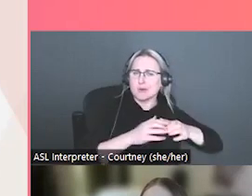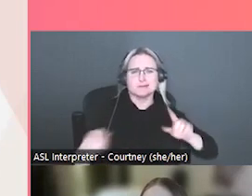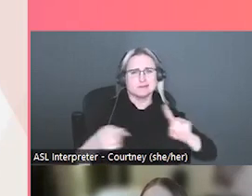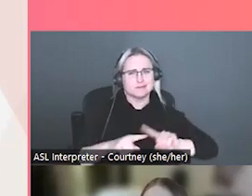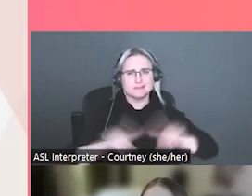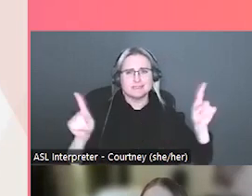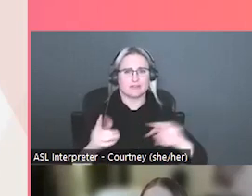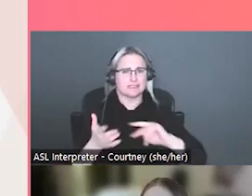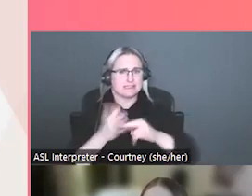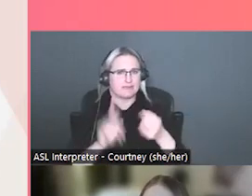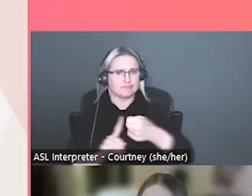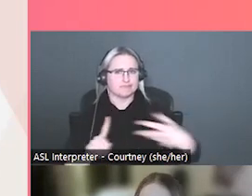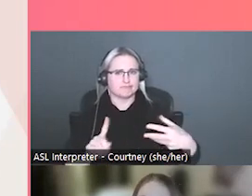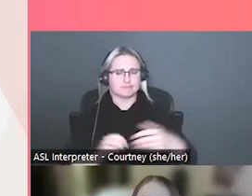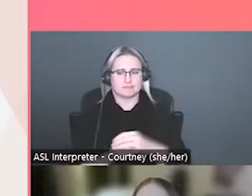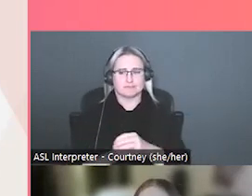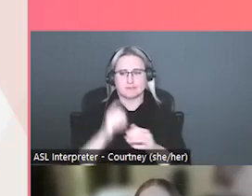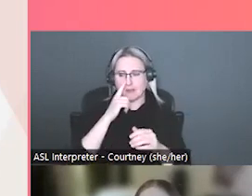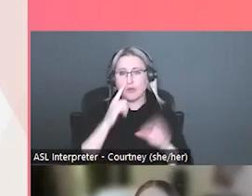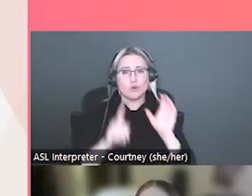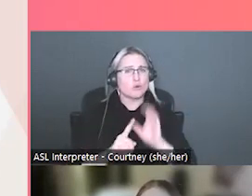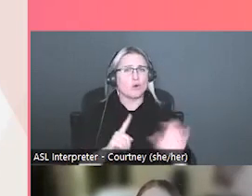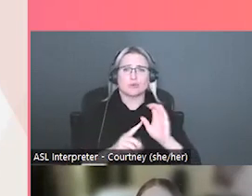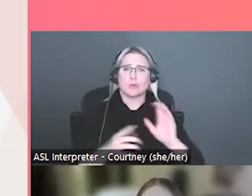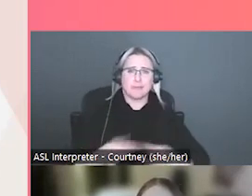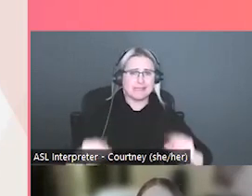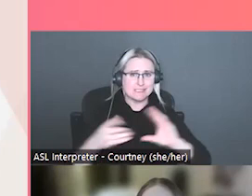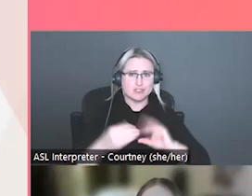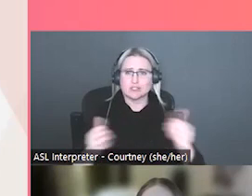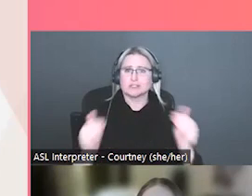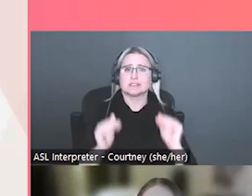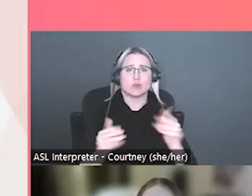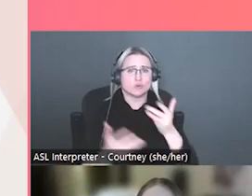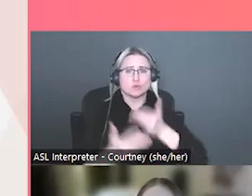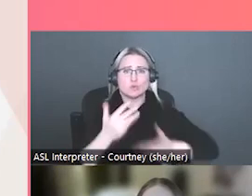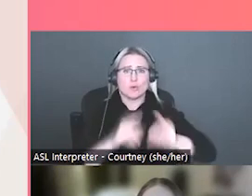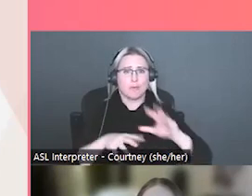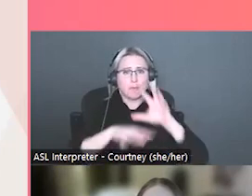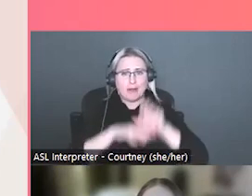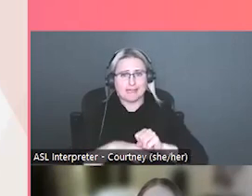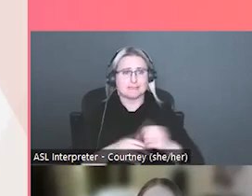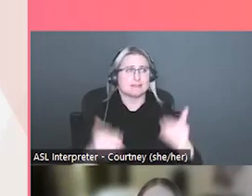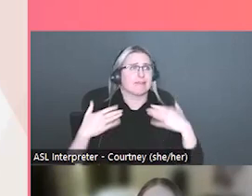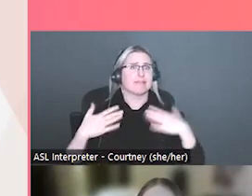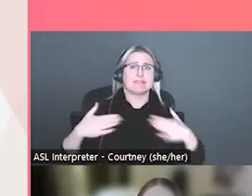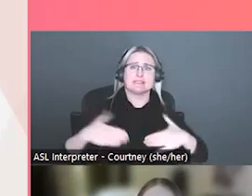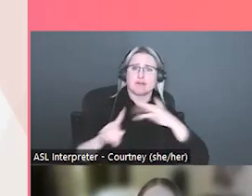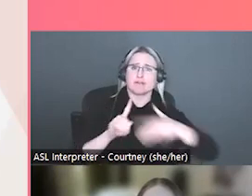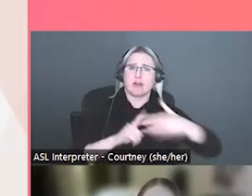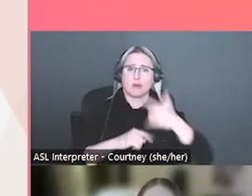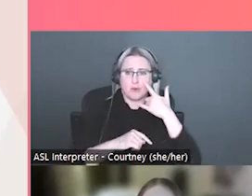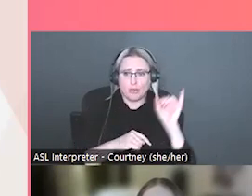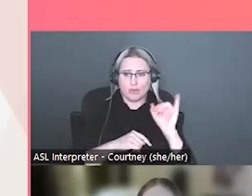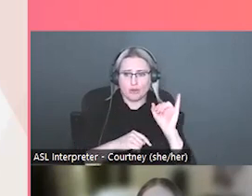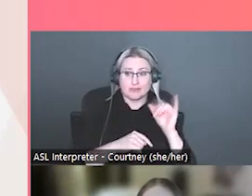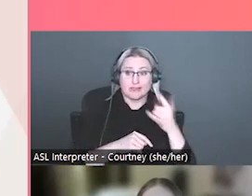their interactions, cultural messages, social practices, and the physical environment, echoing the